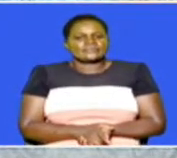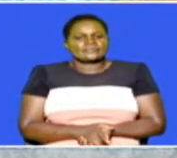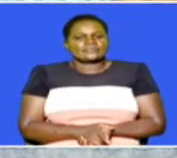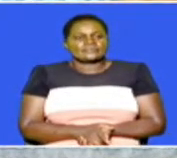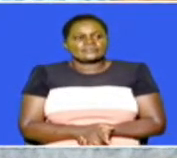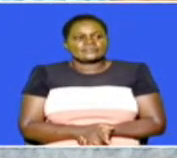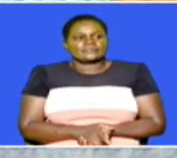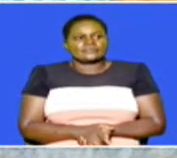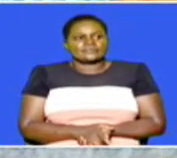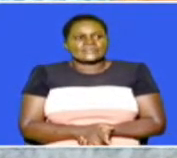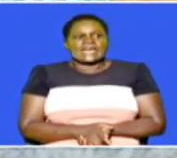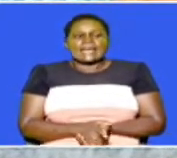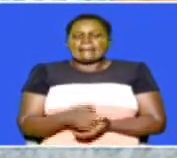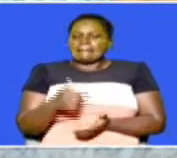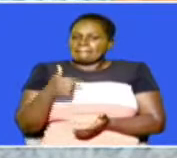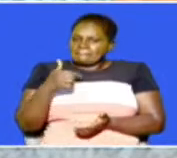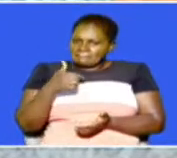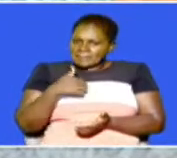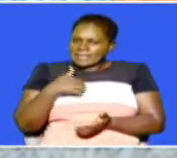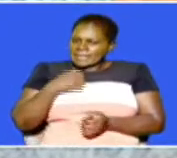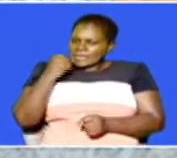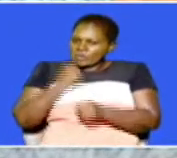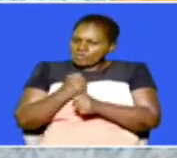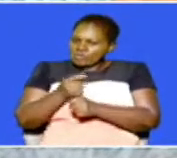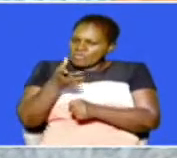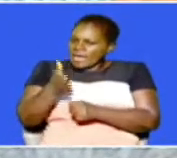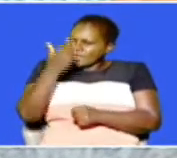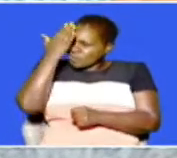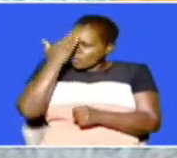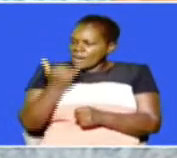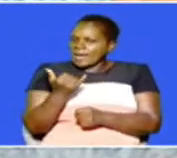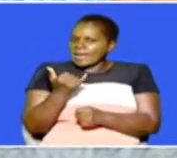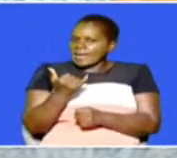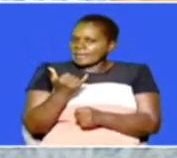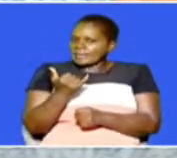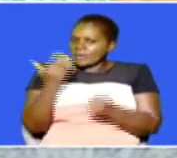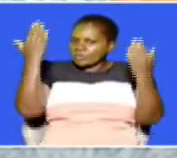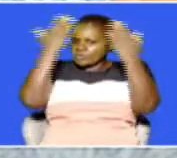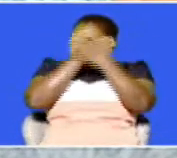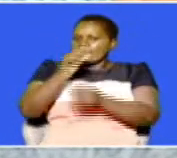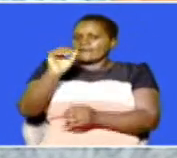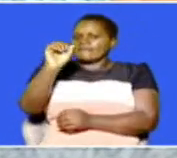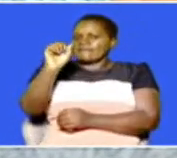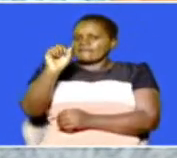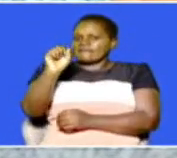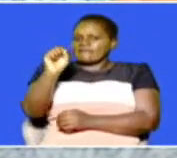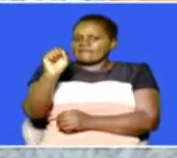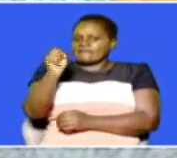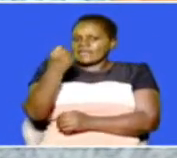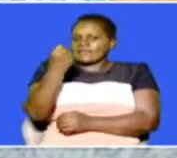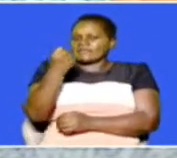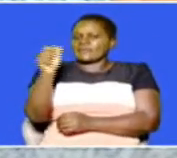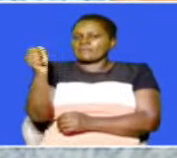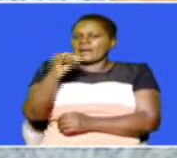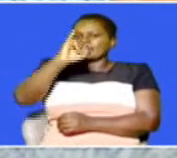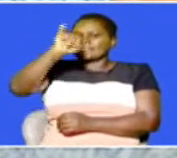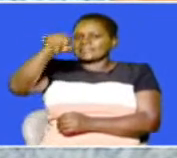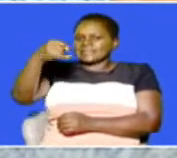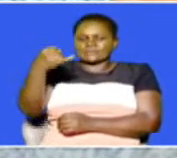What steered me in the direction that I took on that night, the 15th of